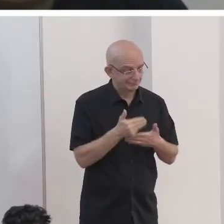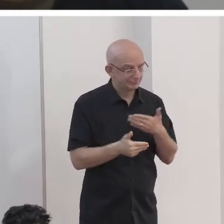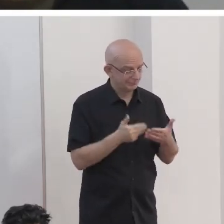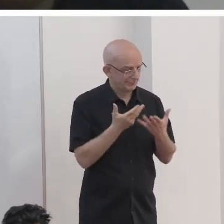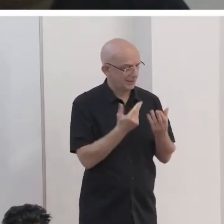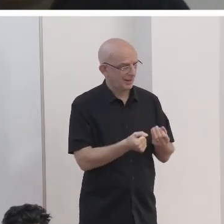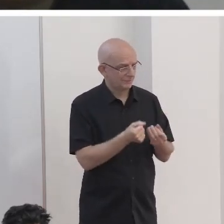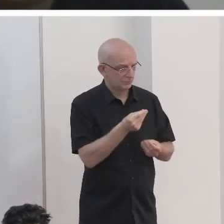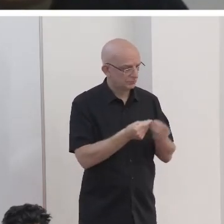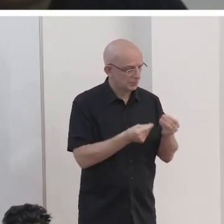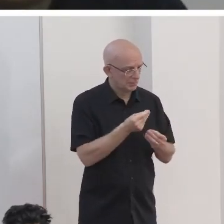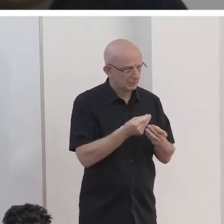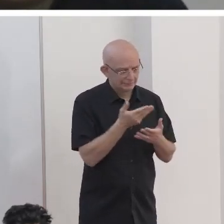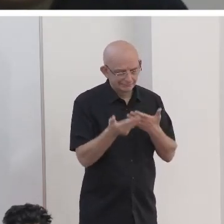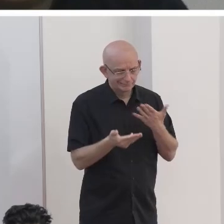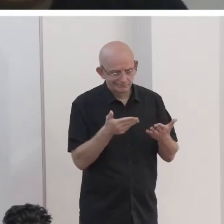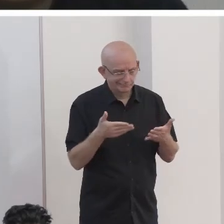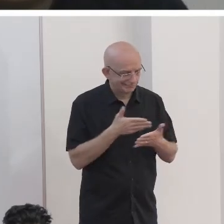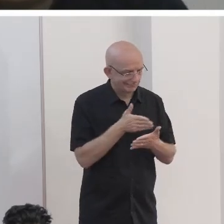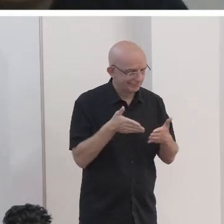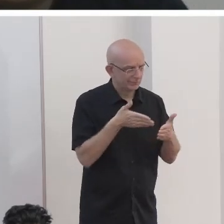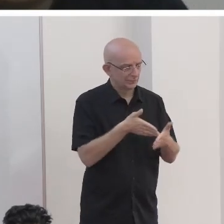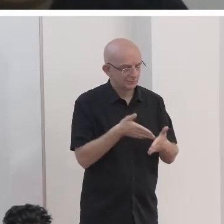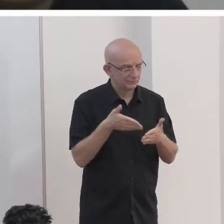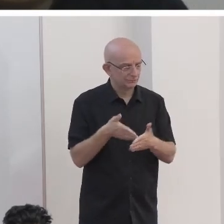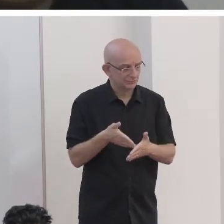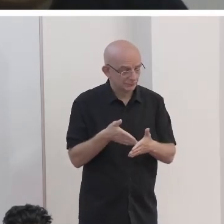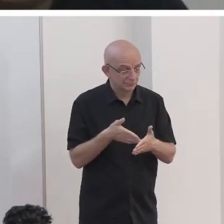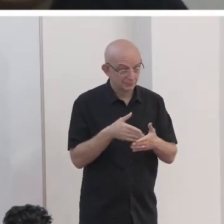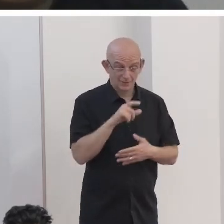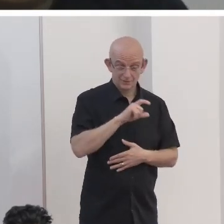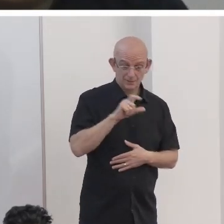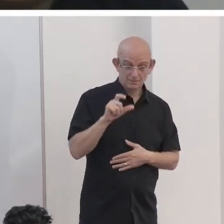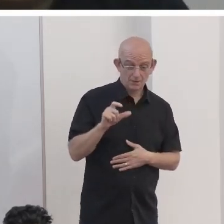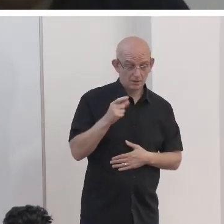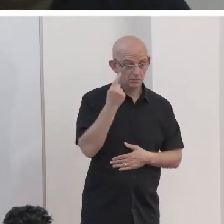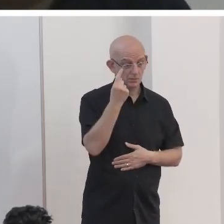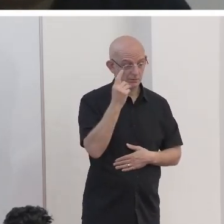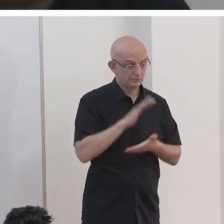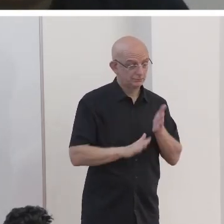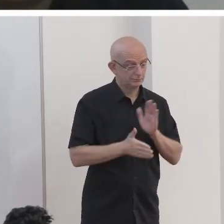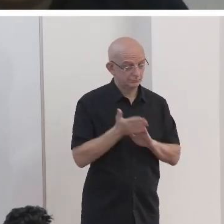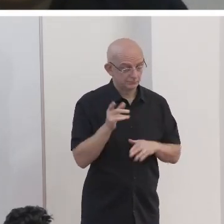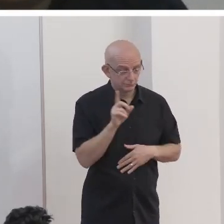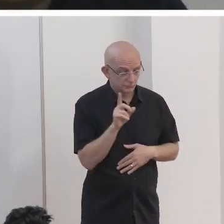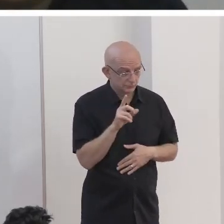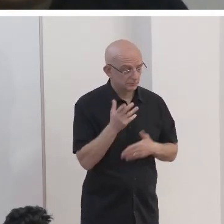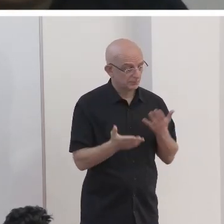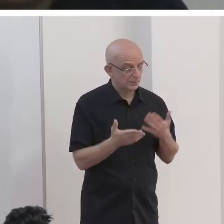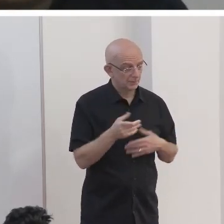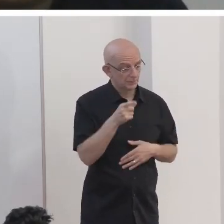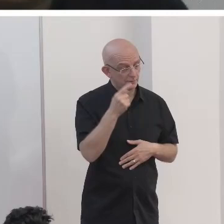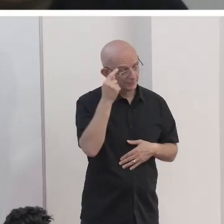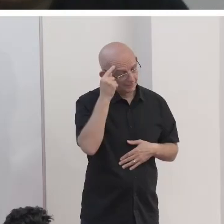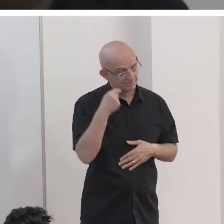maybe everywhere. If I will say, if you will not consider me wrong, if I will say this, right? It might be happening everywhere,